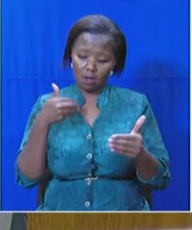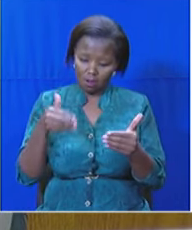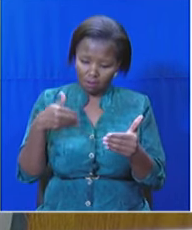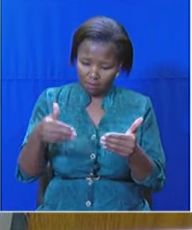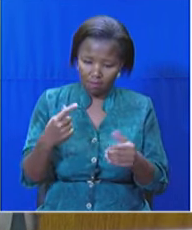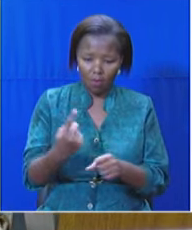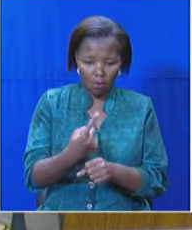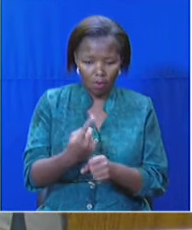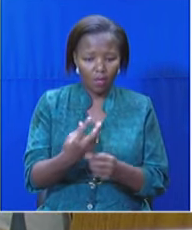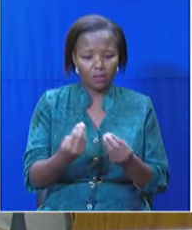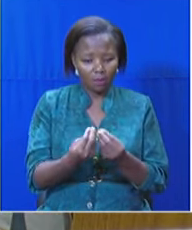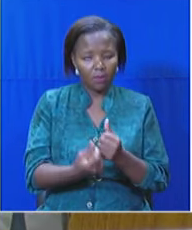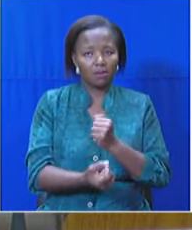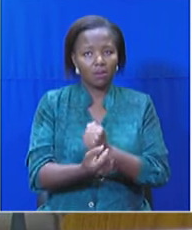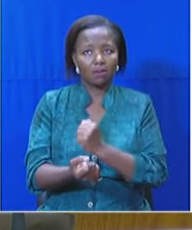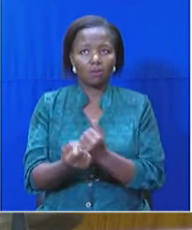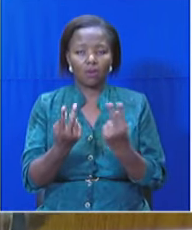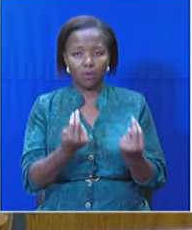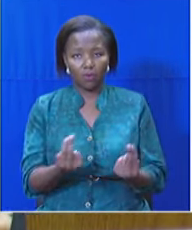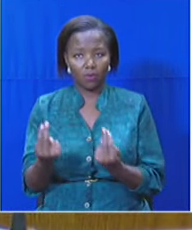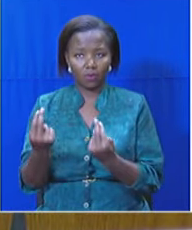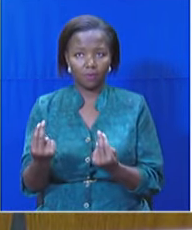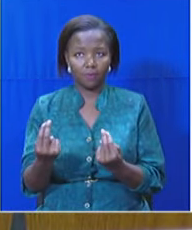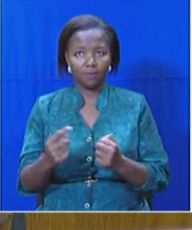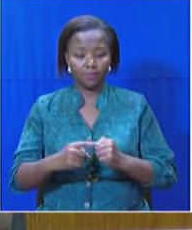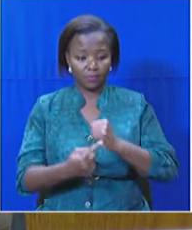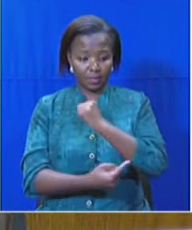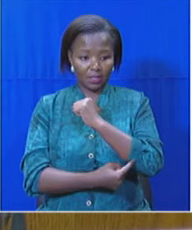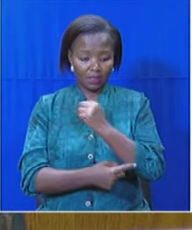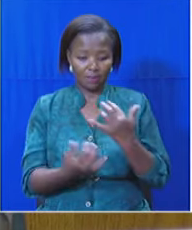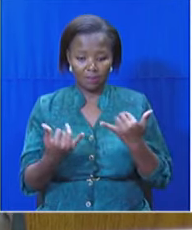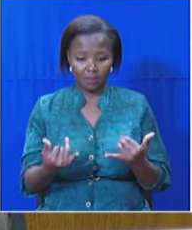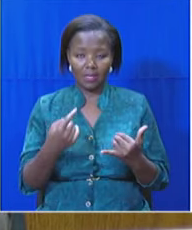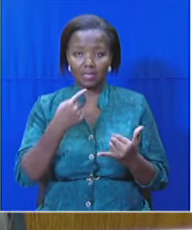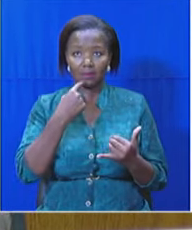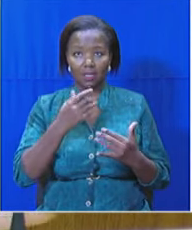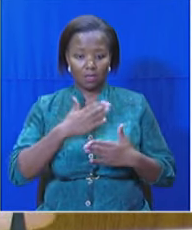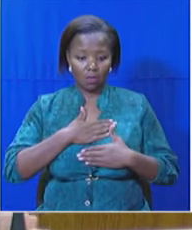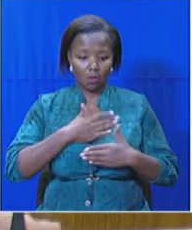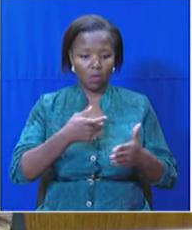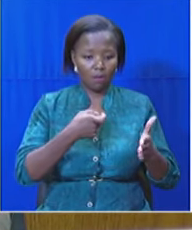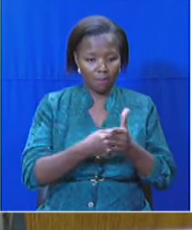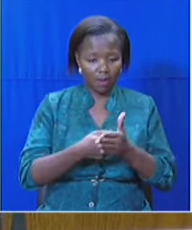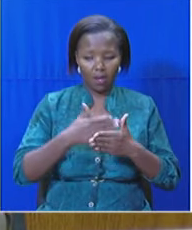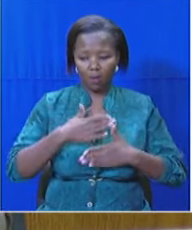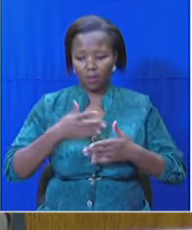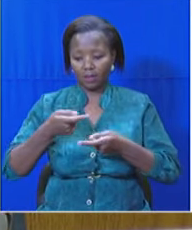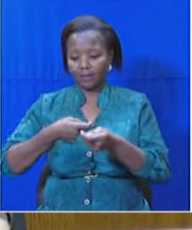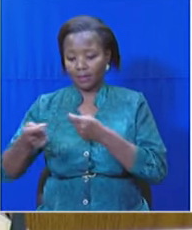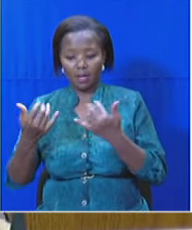something else on the table. Lastly, I want to talk about the whole thing of willing buyer, willing seller, which is now off the table,